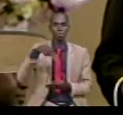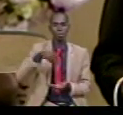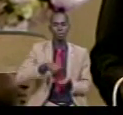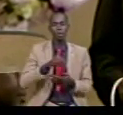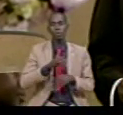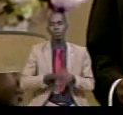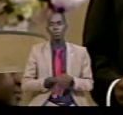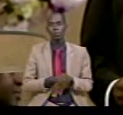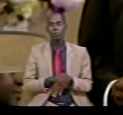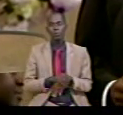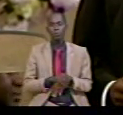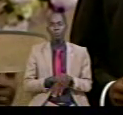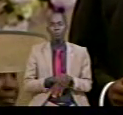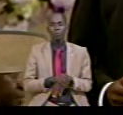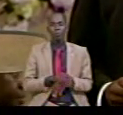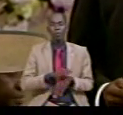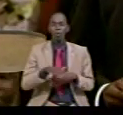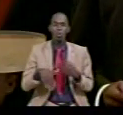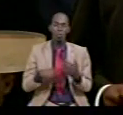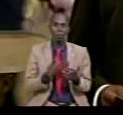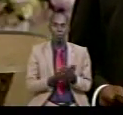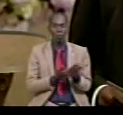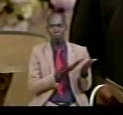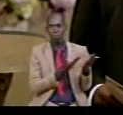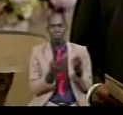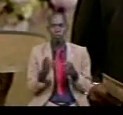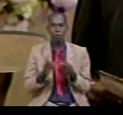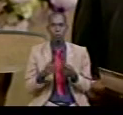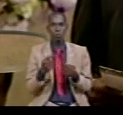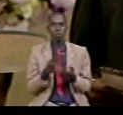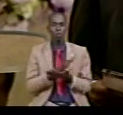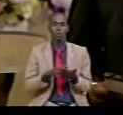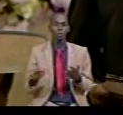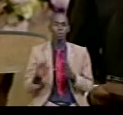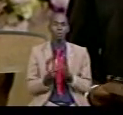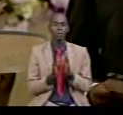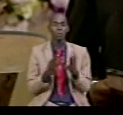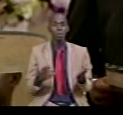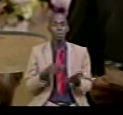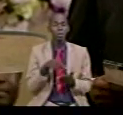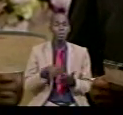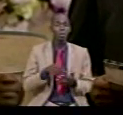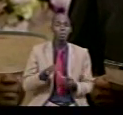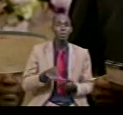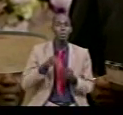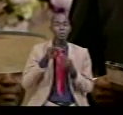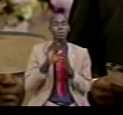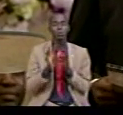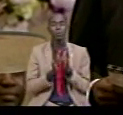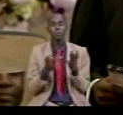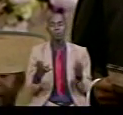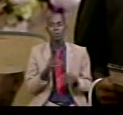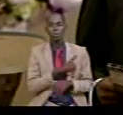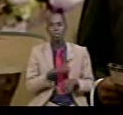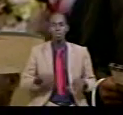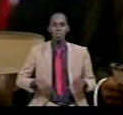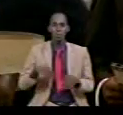all drawn from the Holy Bible. This unique book of the Lord in King James